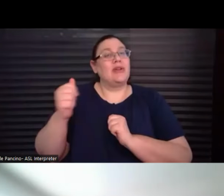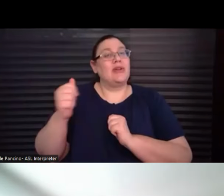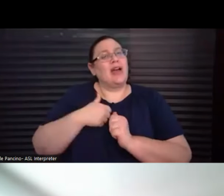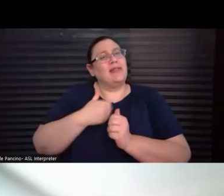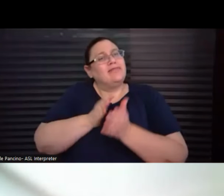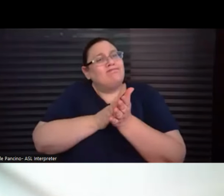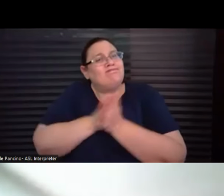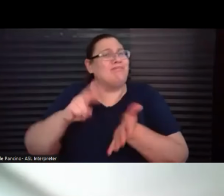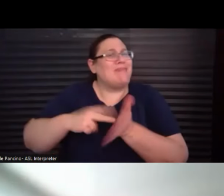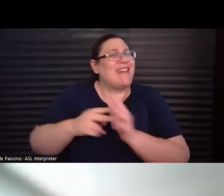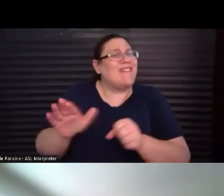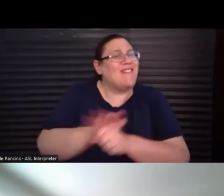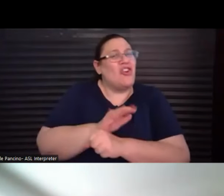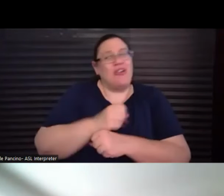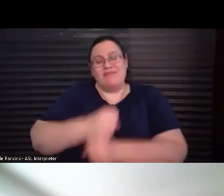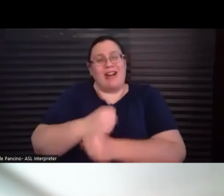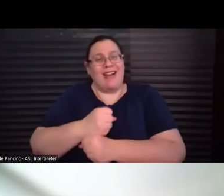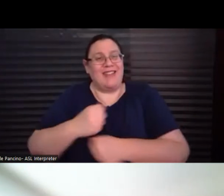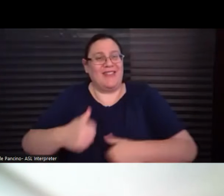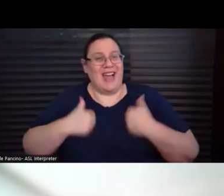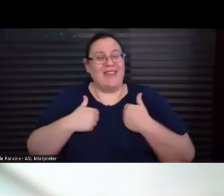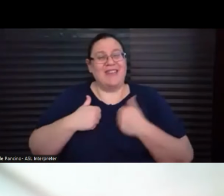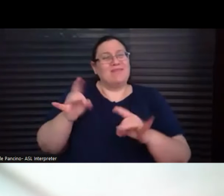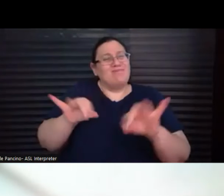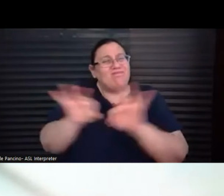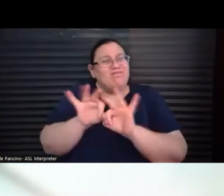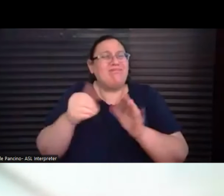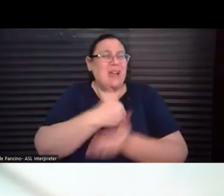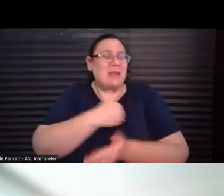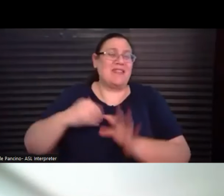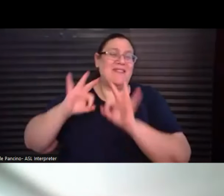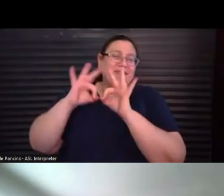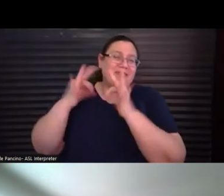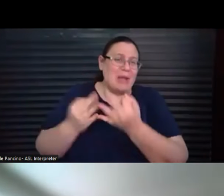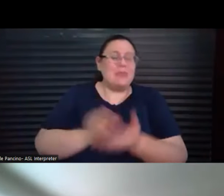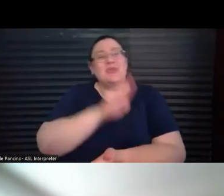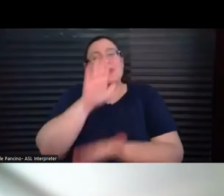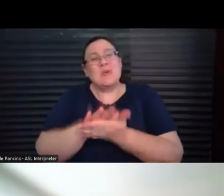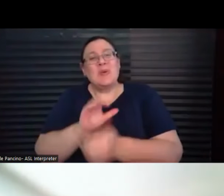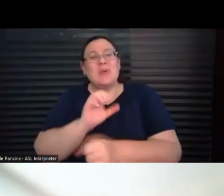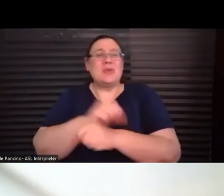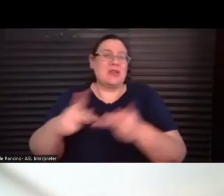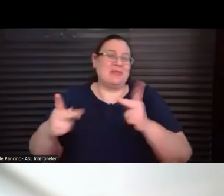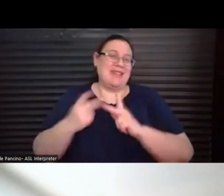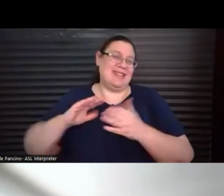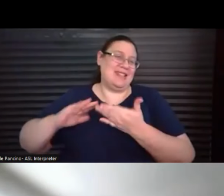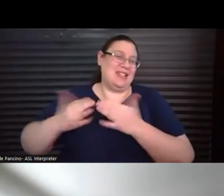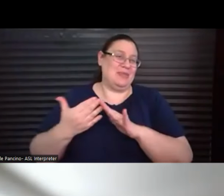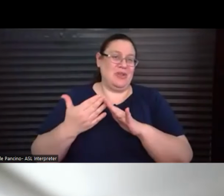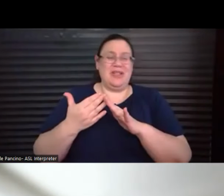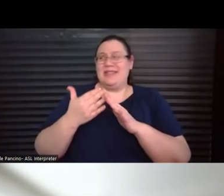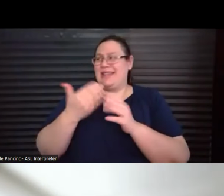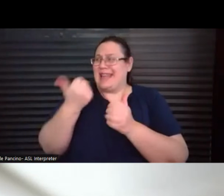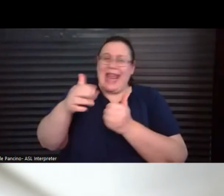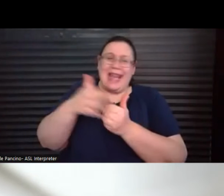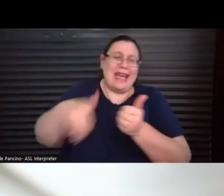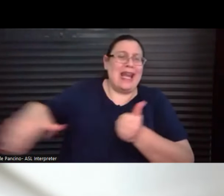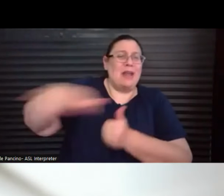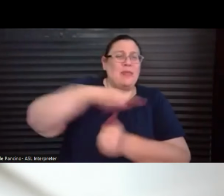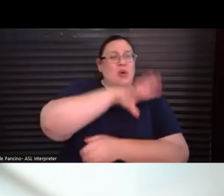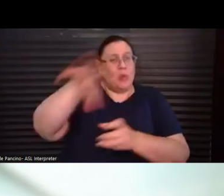lives as vital members of their families, schools, workplaces, and communities in every neighborhood within the District of